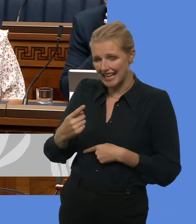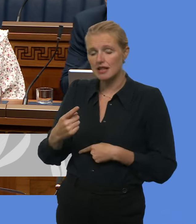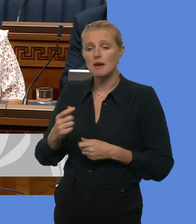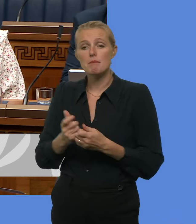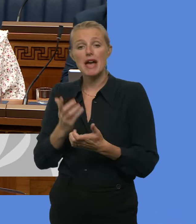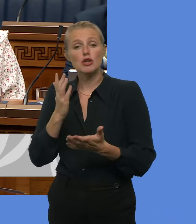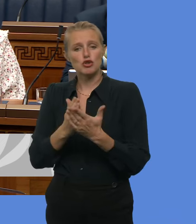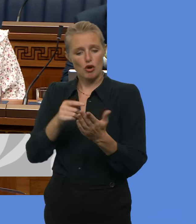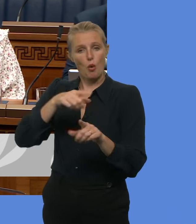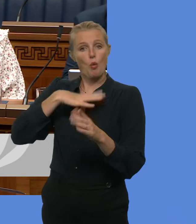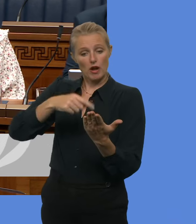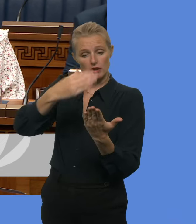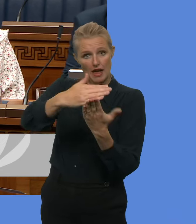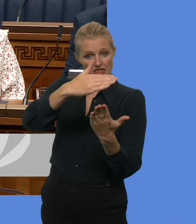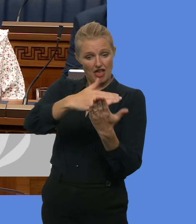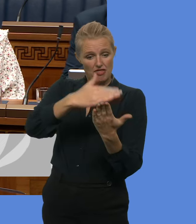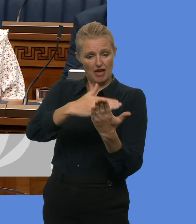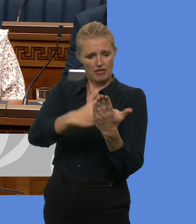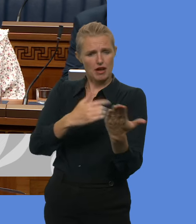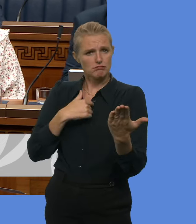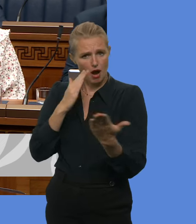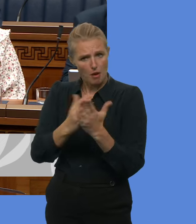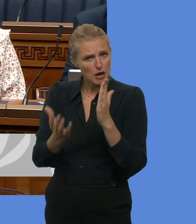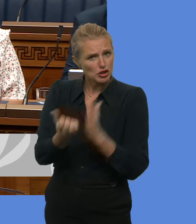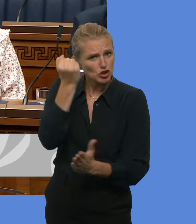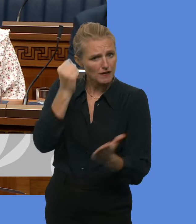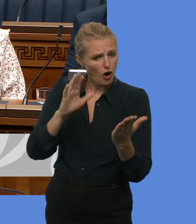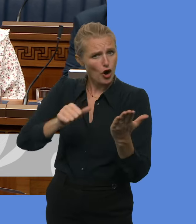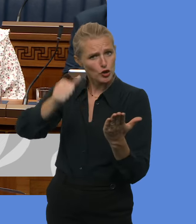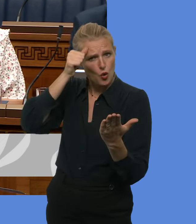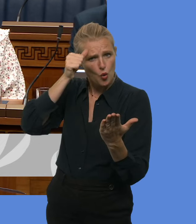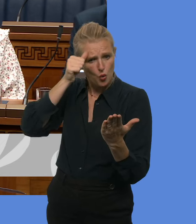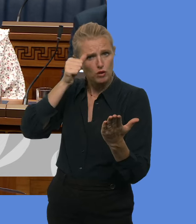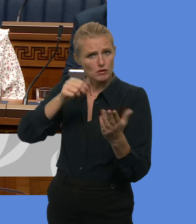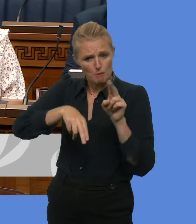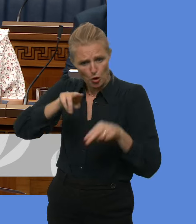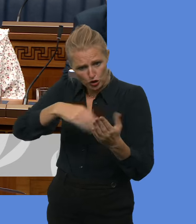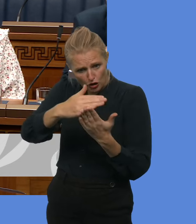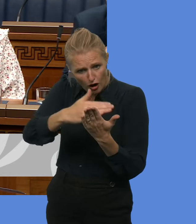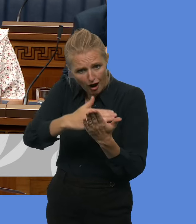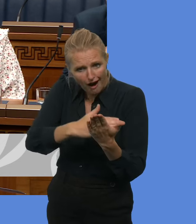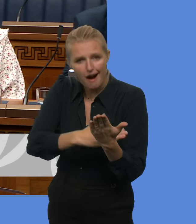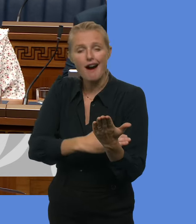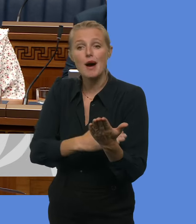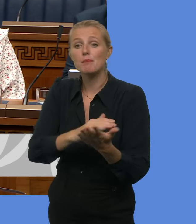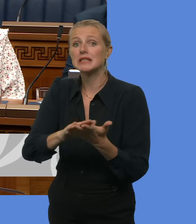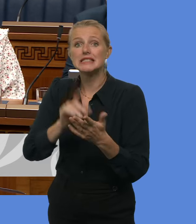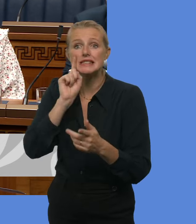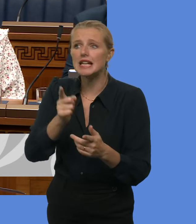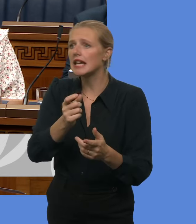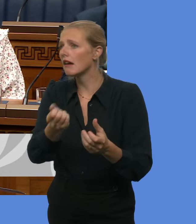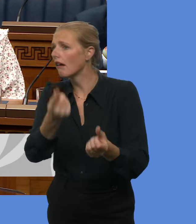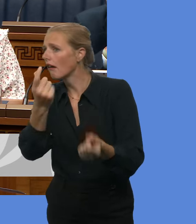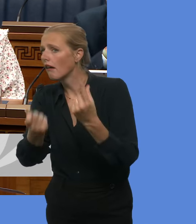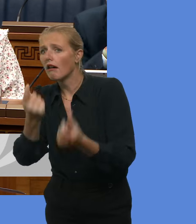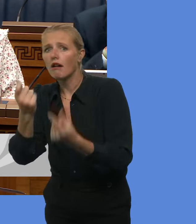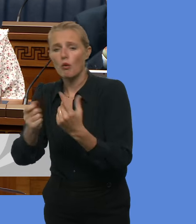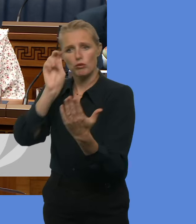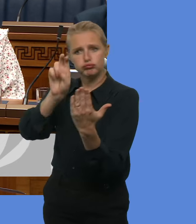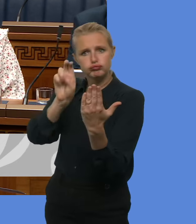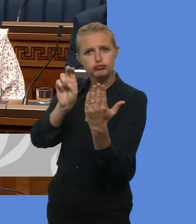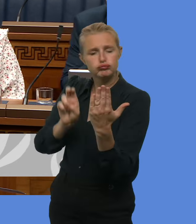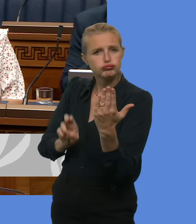against set baselines. And that will actually be done in live time as the various sources of that information are updated. So some of that will be done